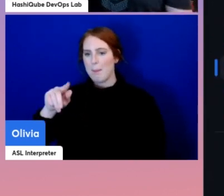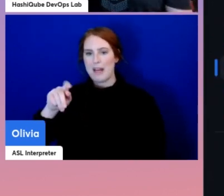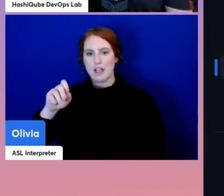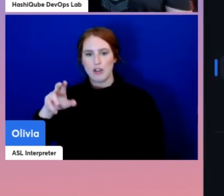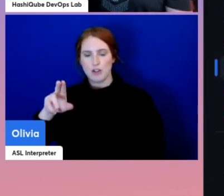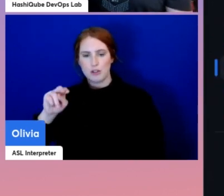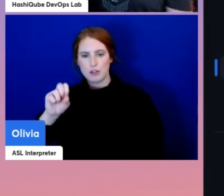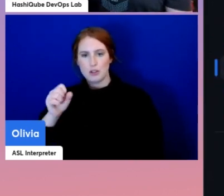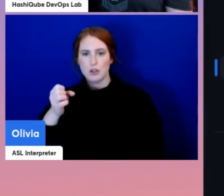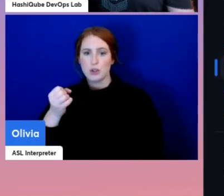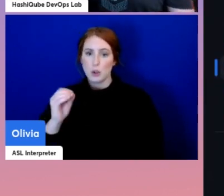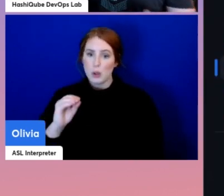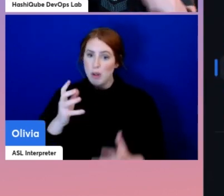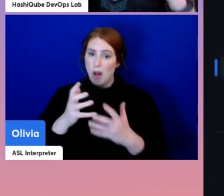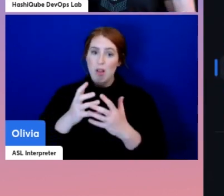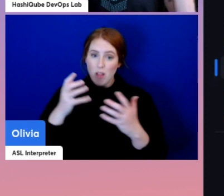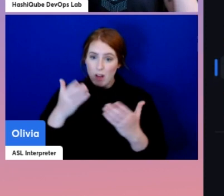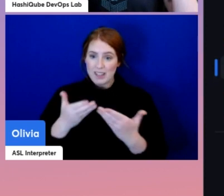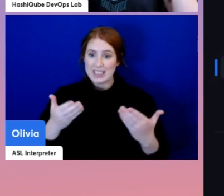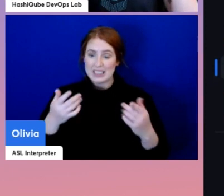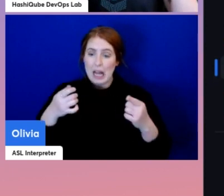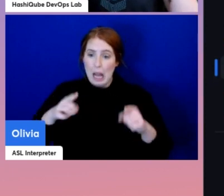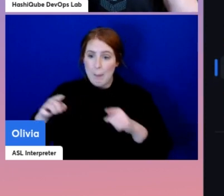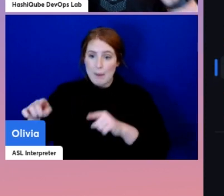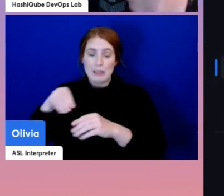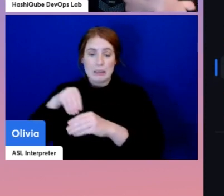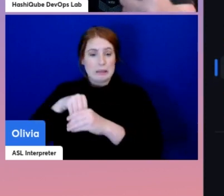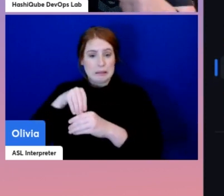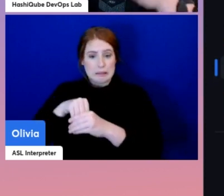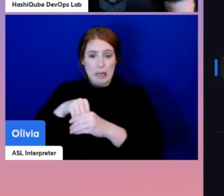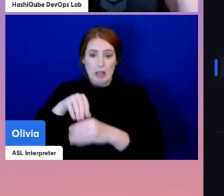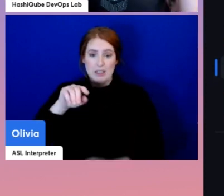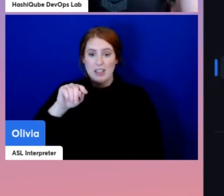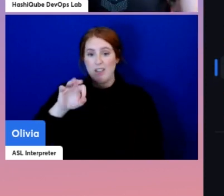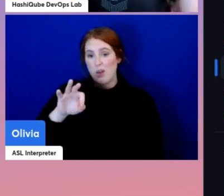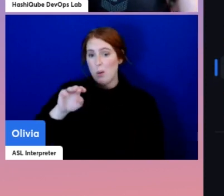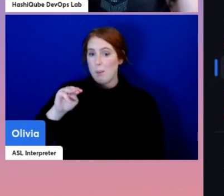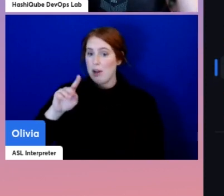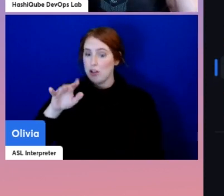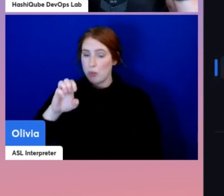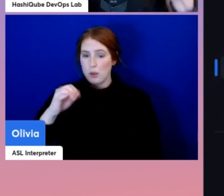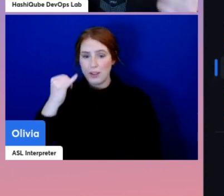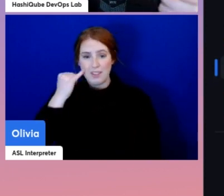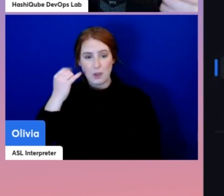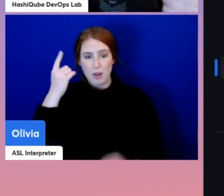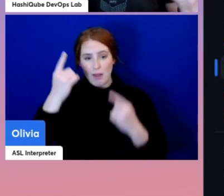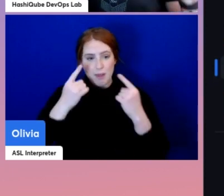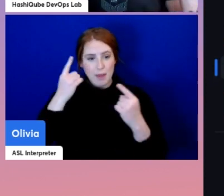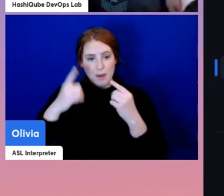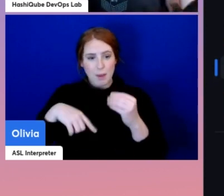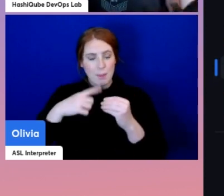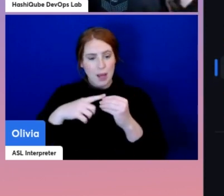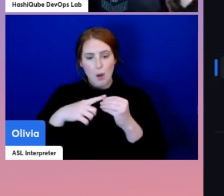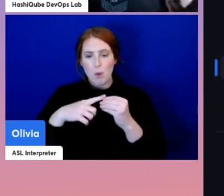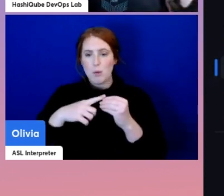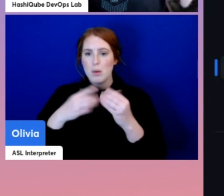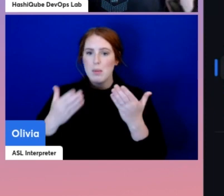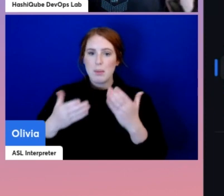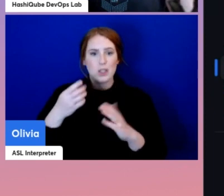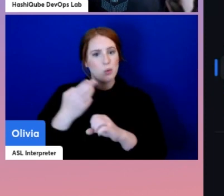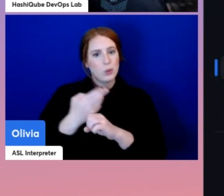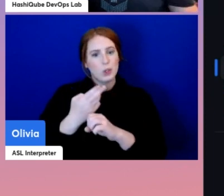that happens in Terraform modules. If you consider git ignore, let's say you're using pre-commit files. Let's say